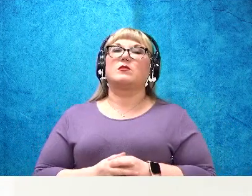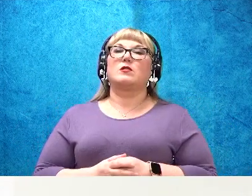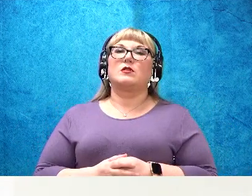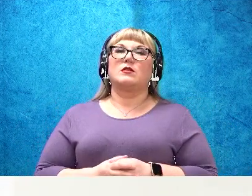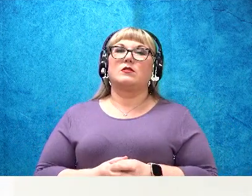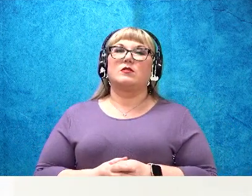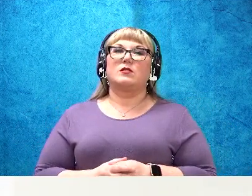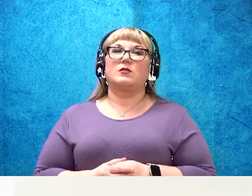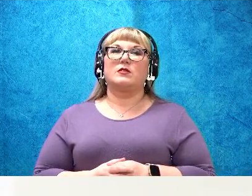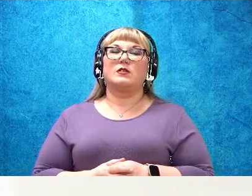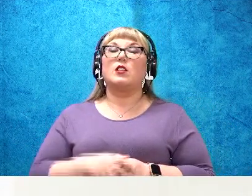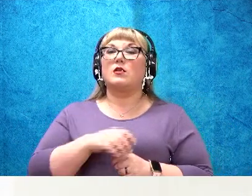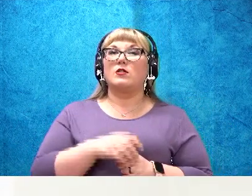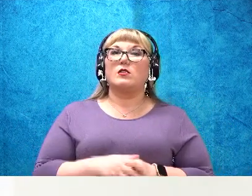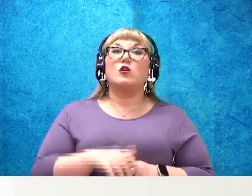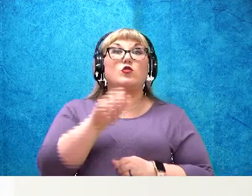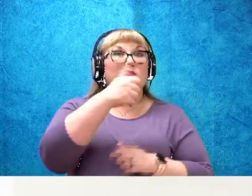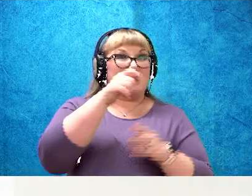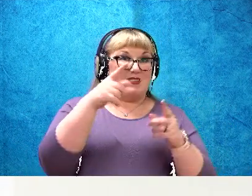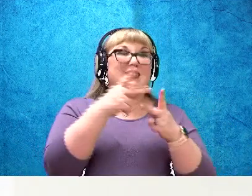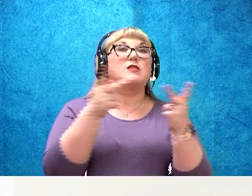to the tens place.